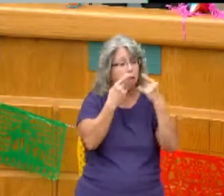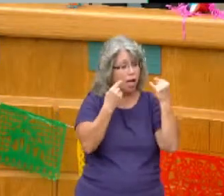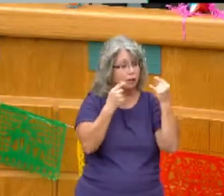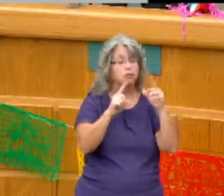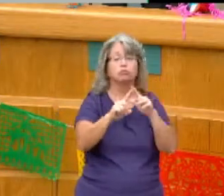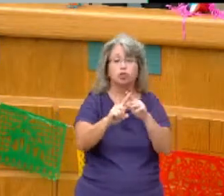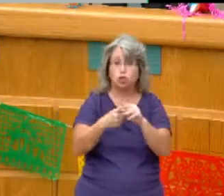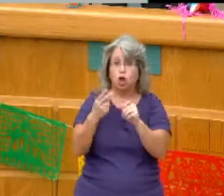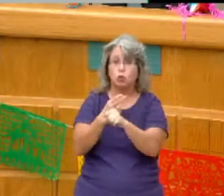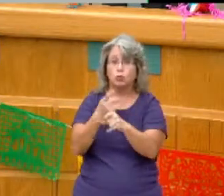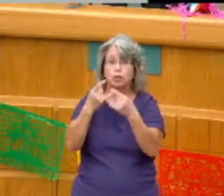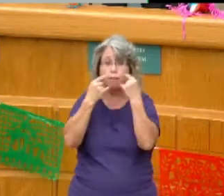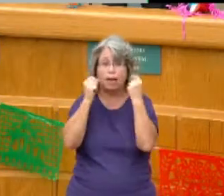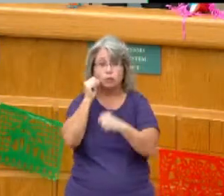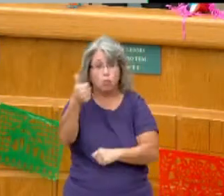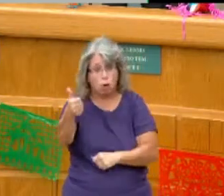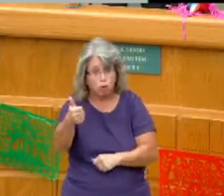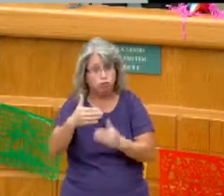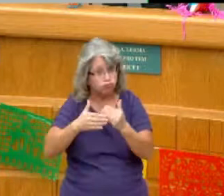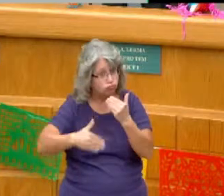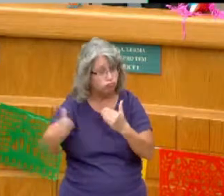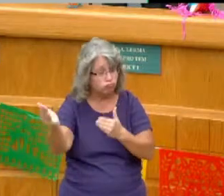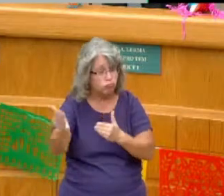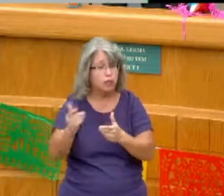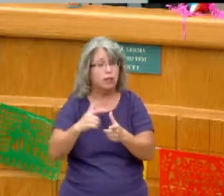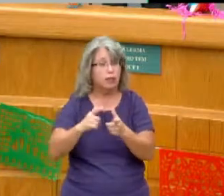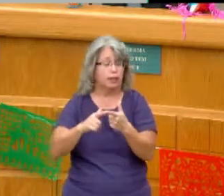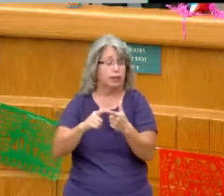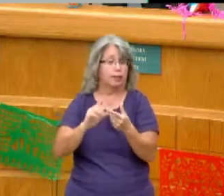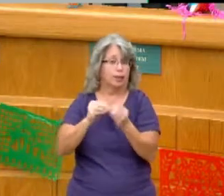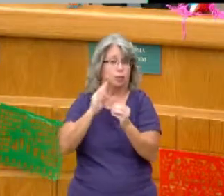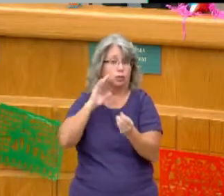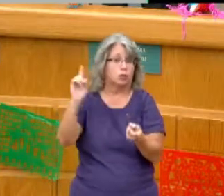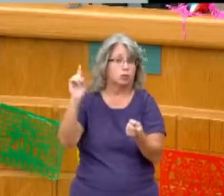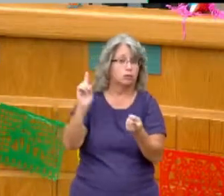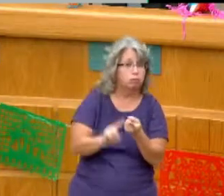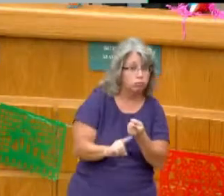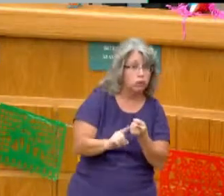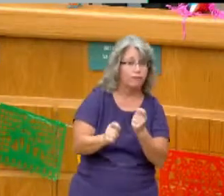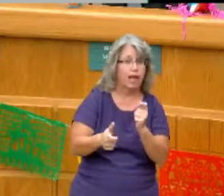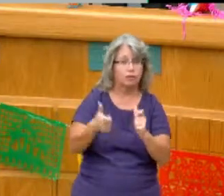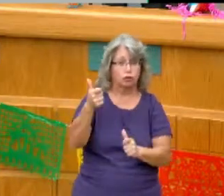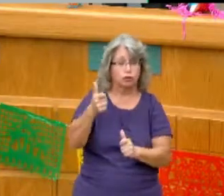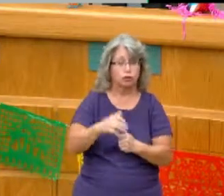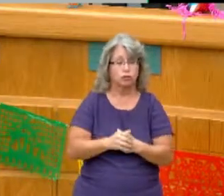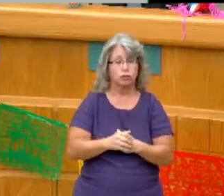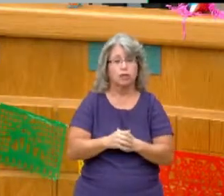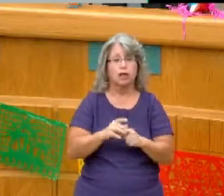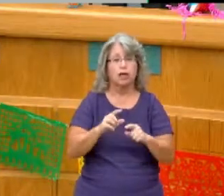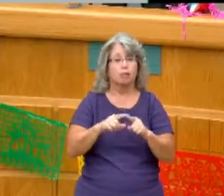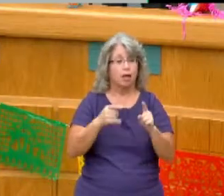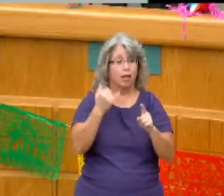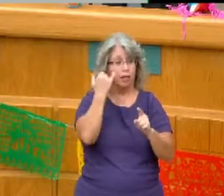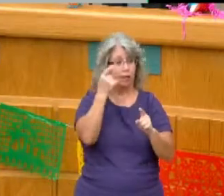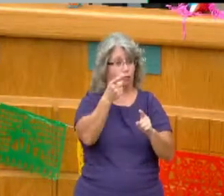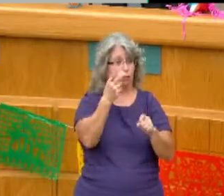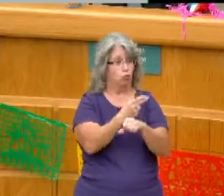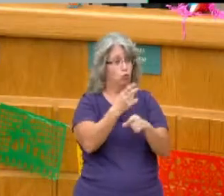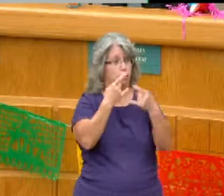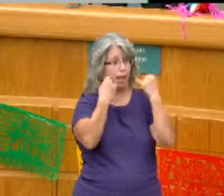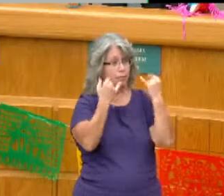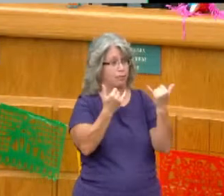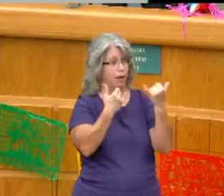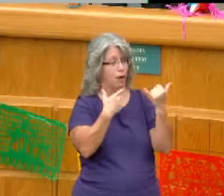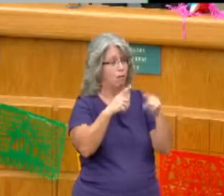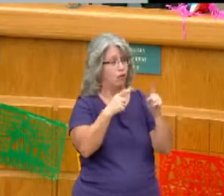faster. But if we let off and people start taking off their masks, the decline will slow down. And we're not at the point yet where we want to do that. We want to get